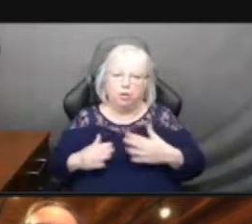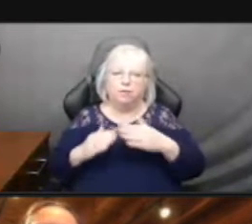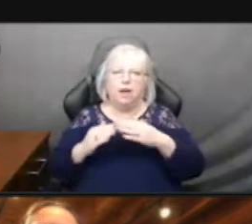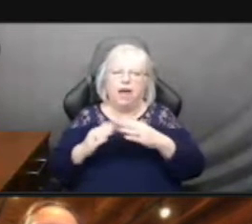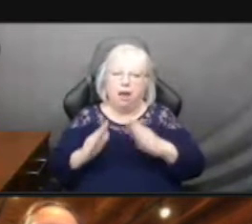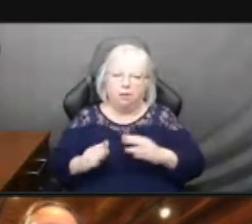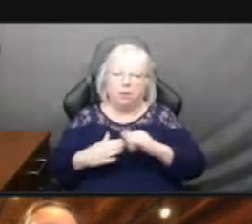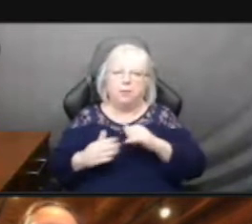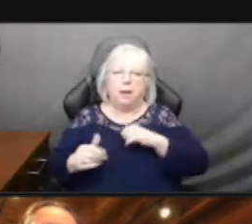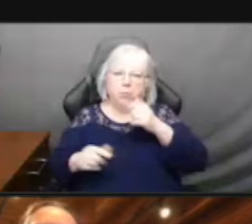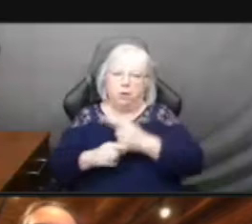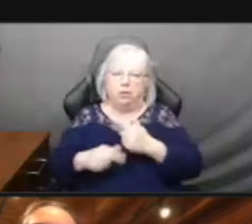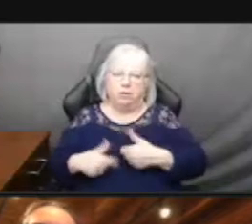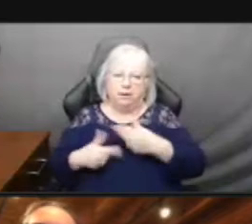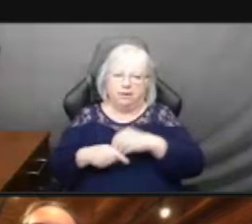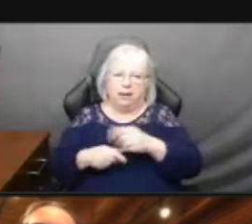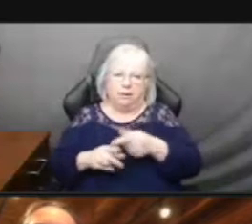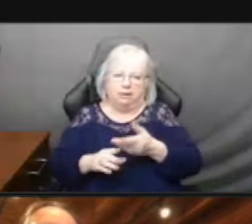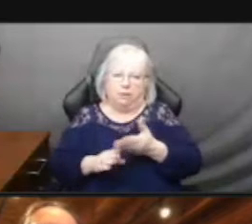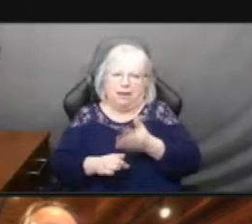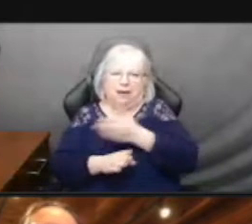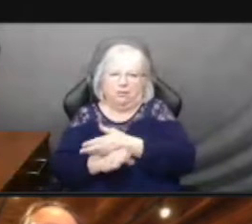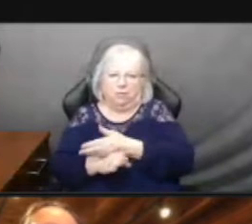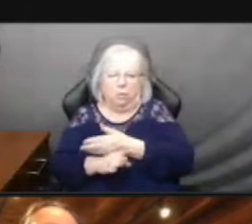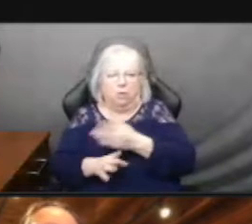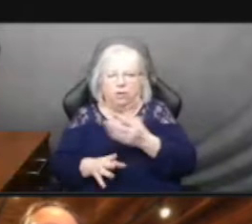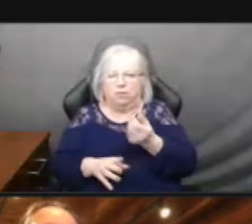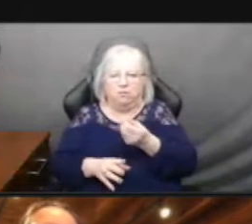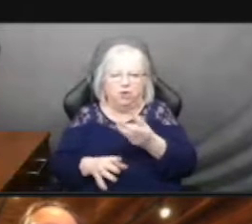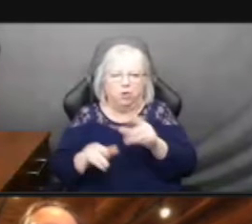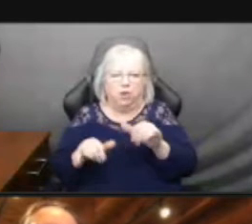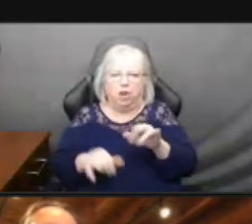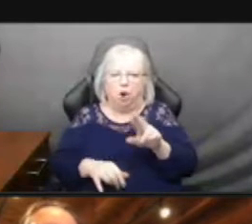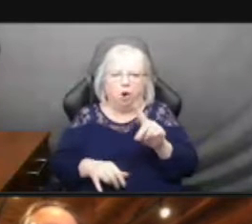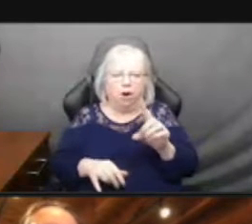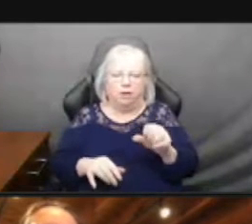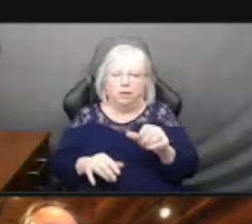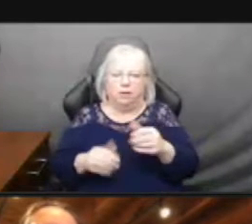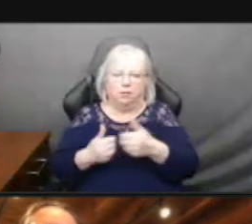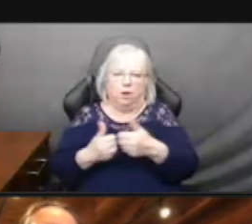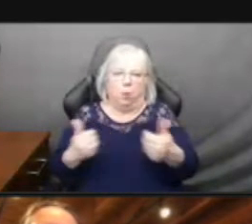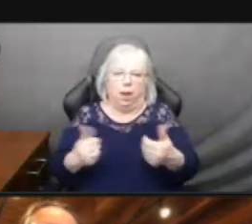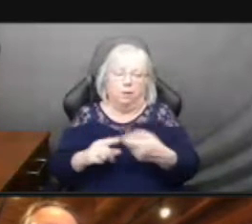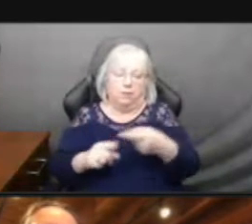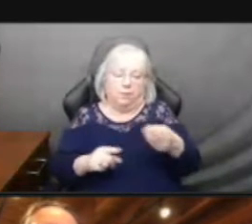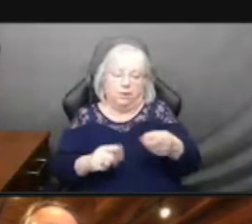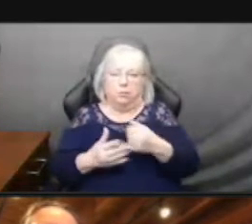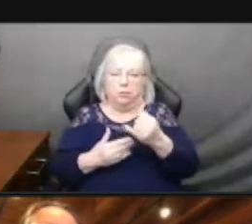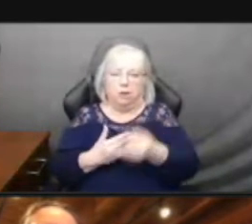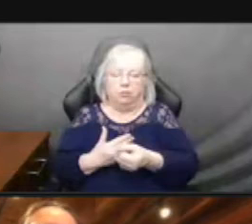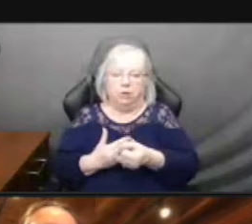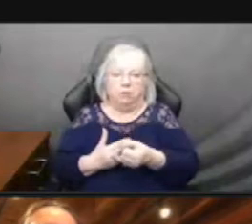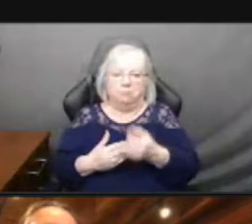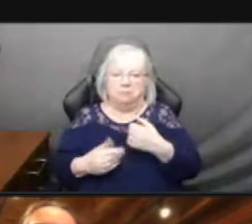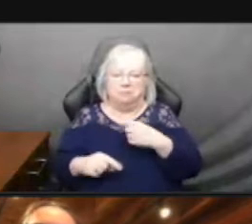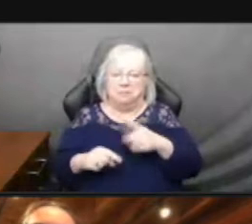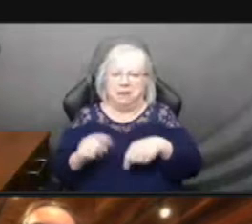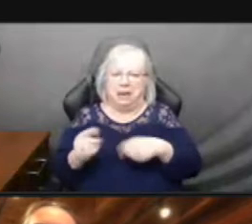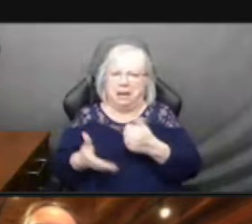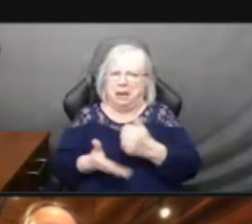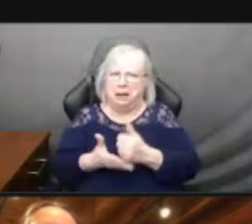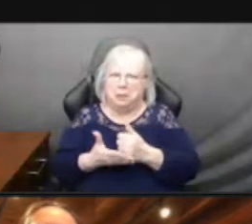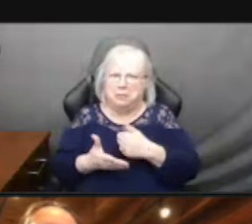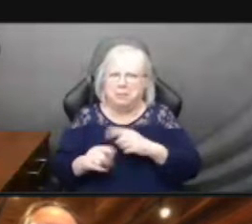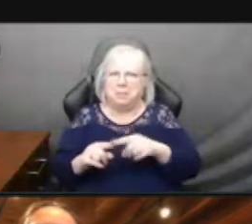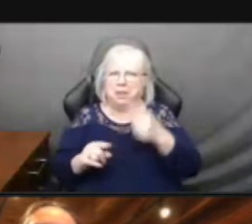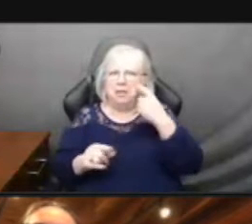in, which is right next door, just yards away from this project. And I can't help but think that